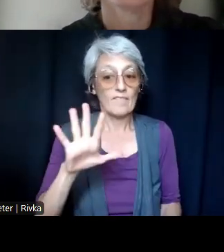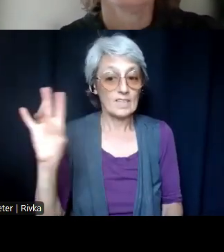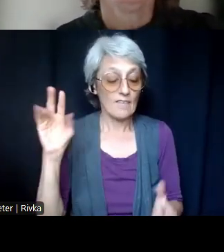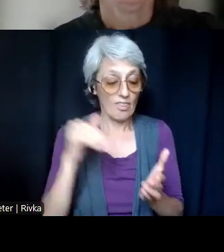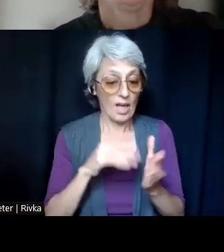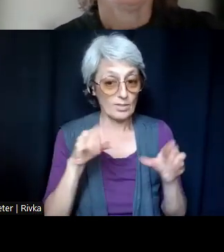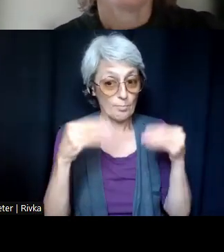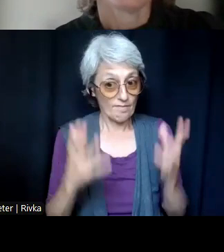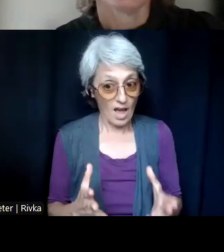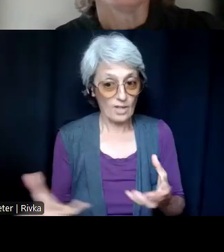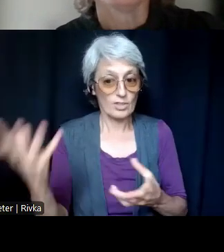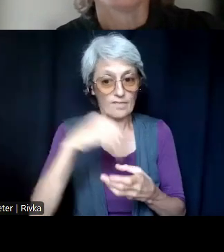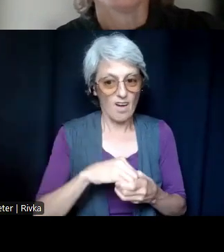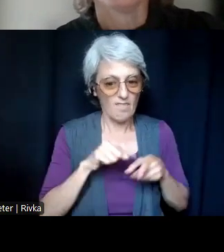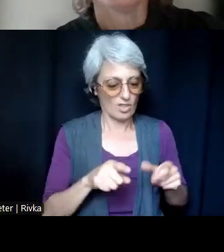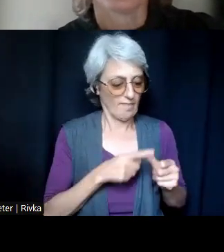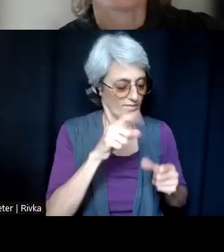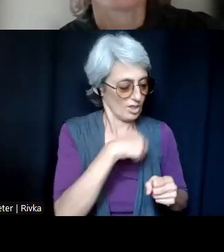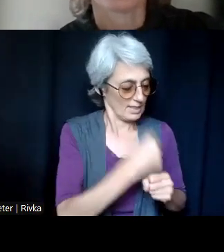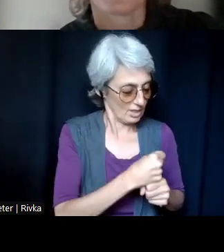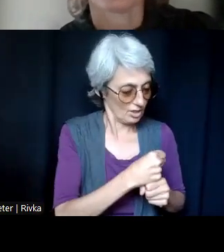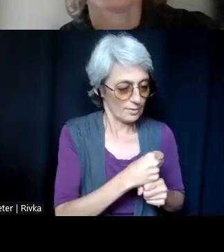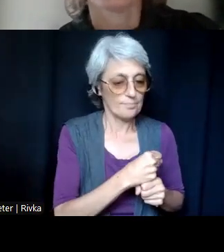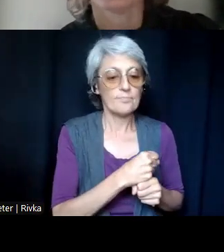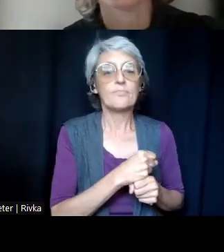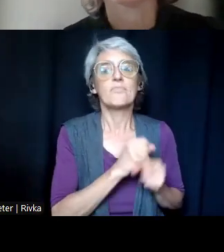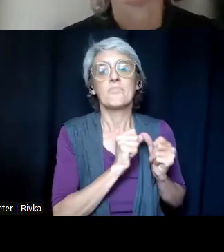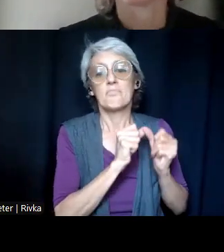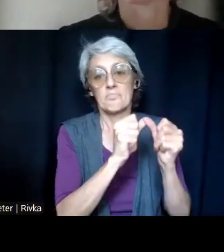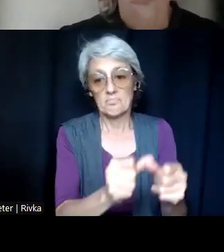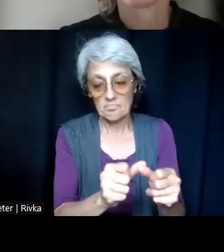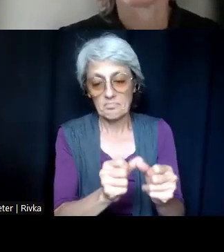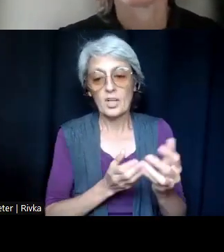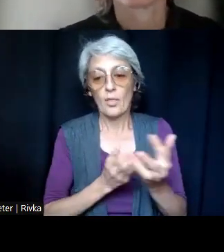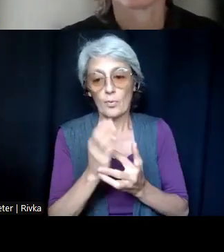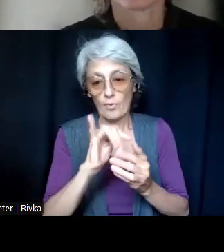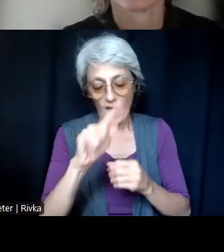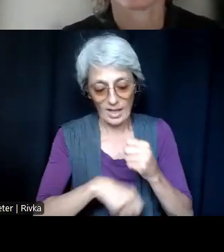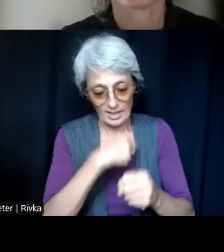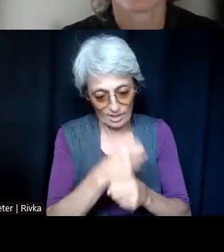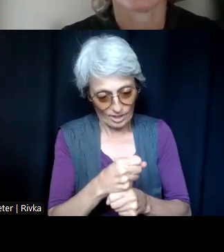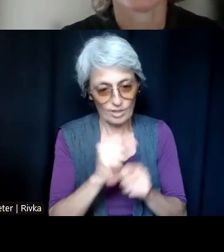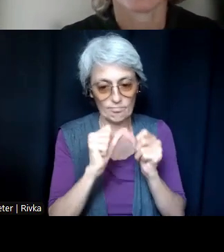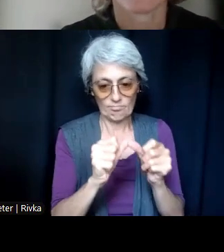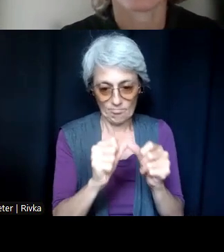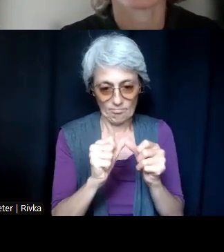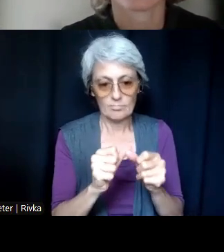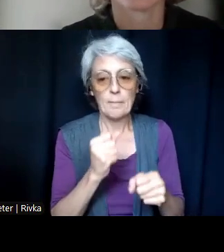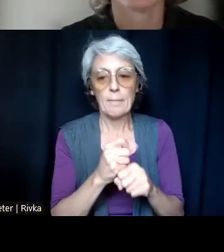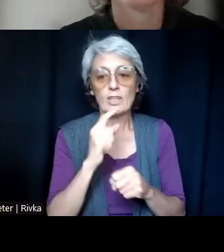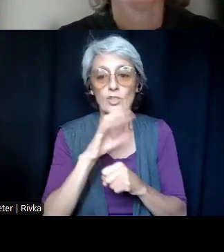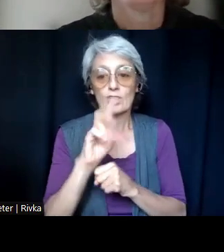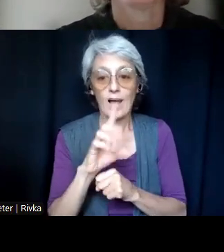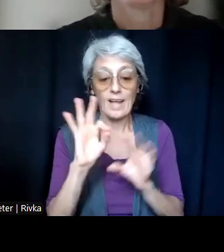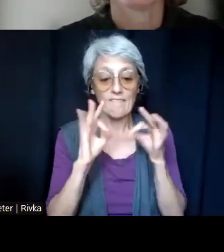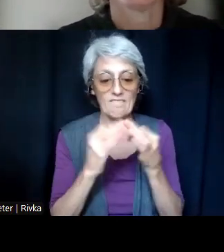year. And then also continued through that year to make sure that we were really putting the child and family at the